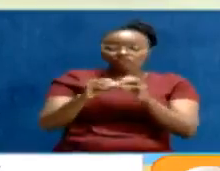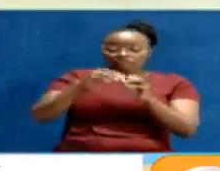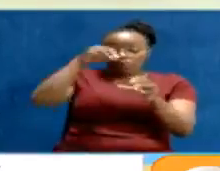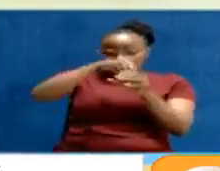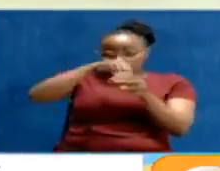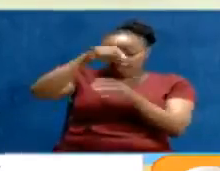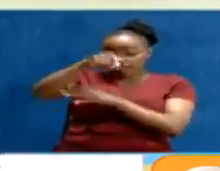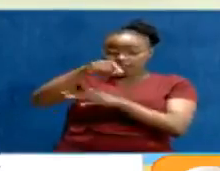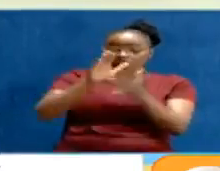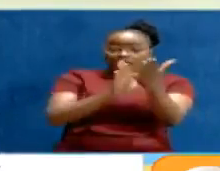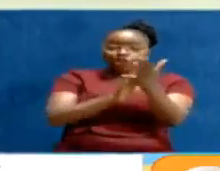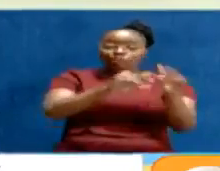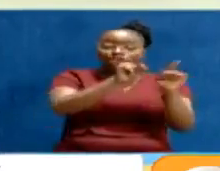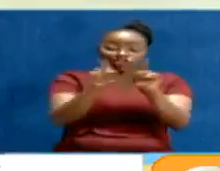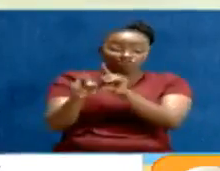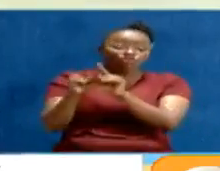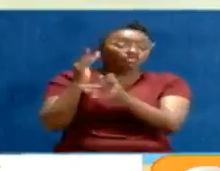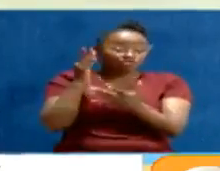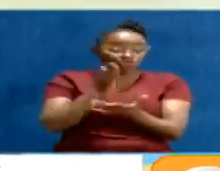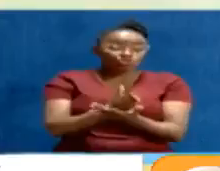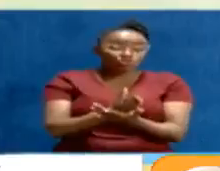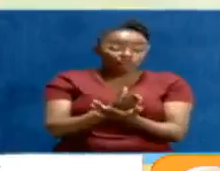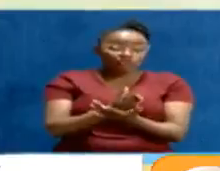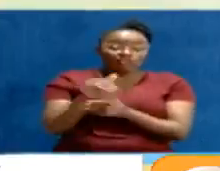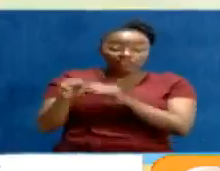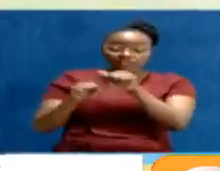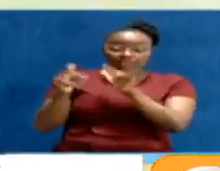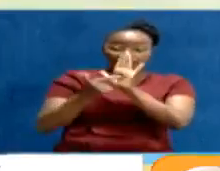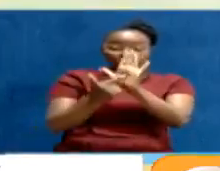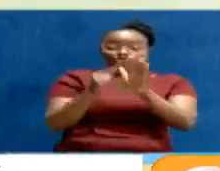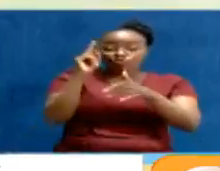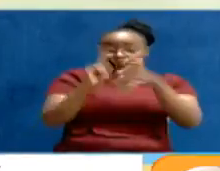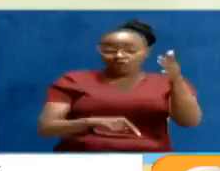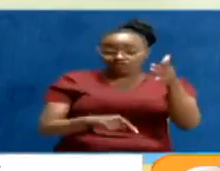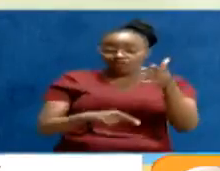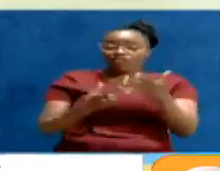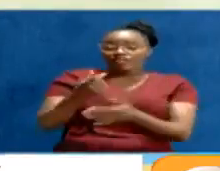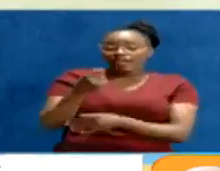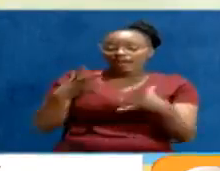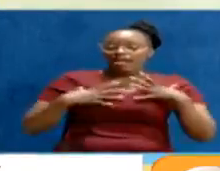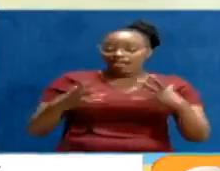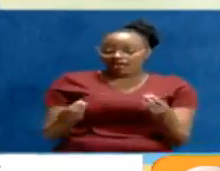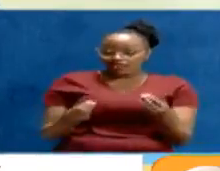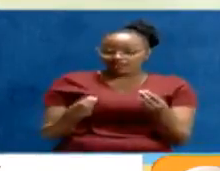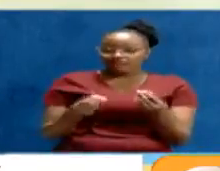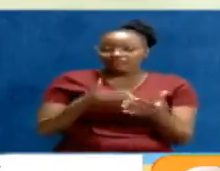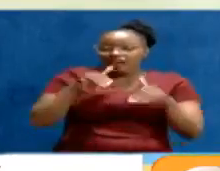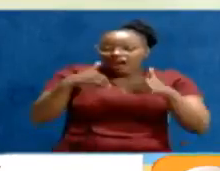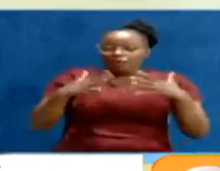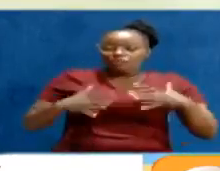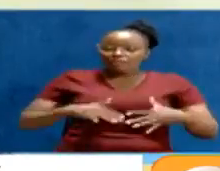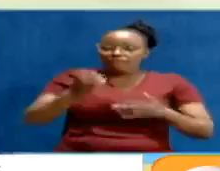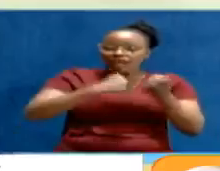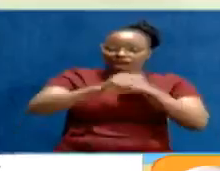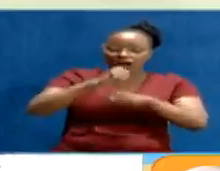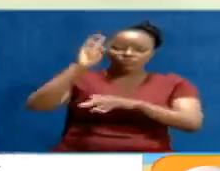with a recommendation, and indeed, the science has shown that the immune response, the way your body will